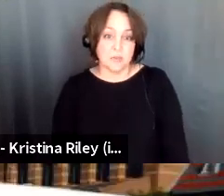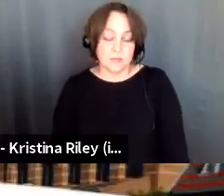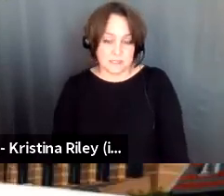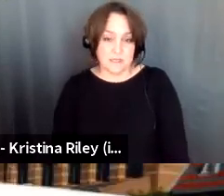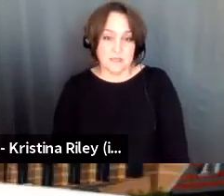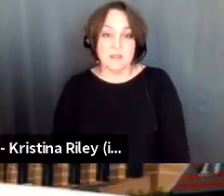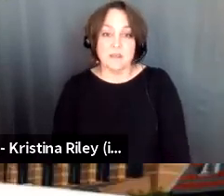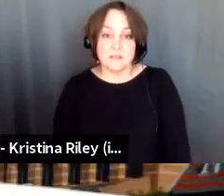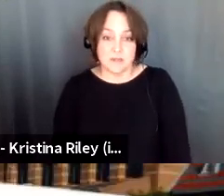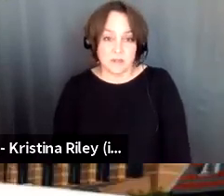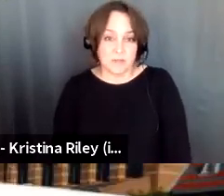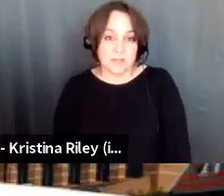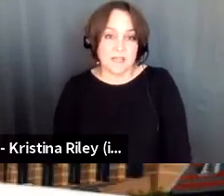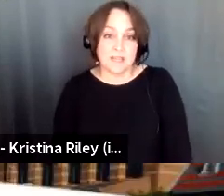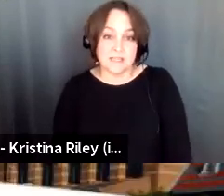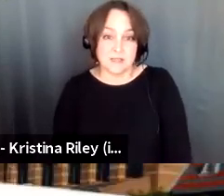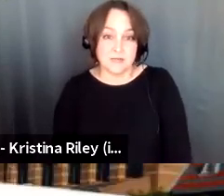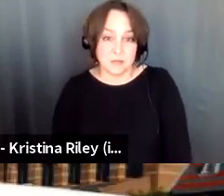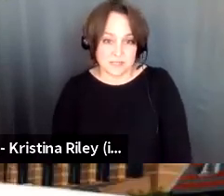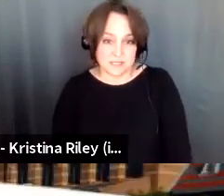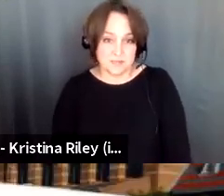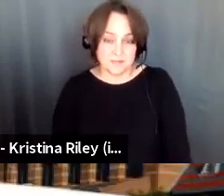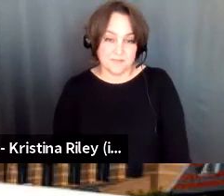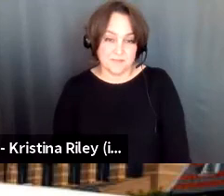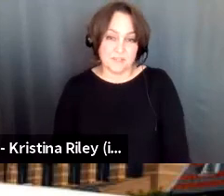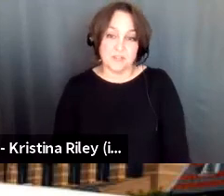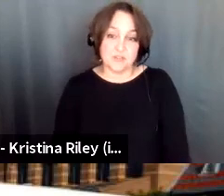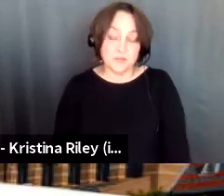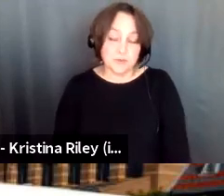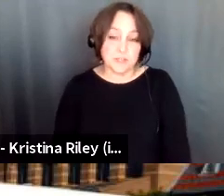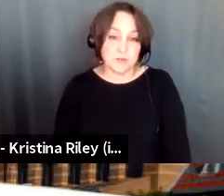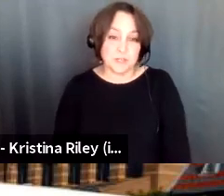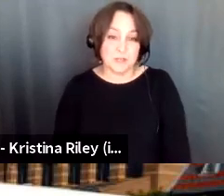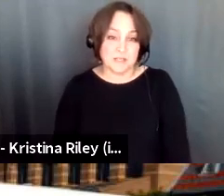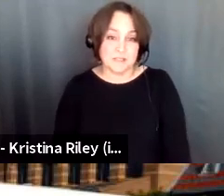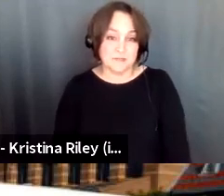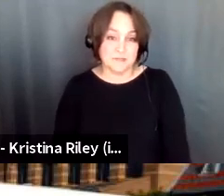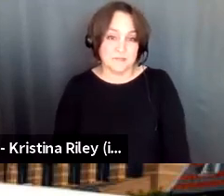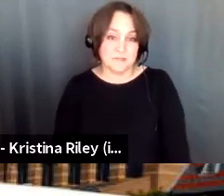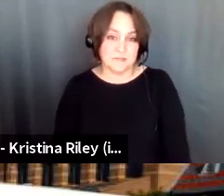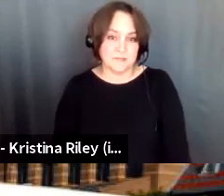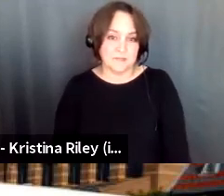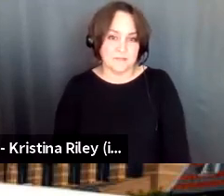and linguistic development and ASL vibrancy. This is truly a unique place.